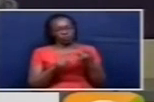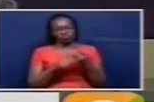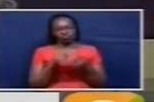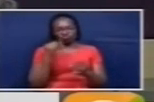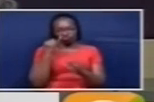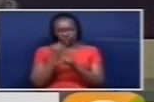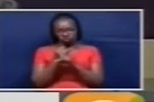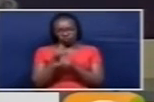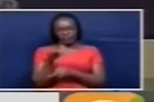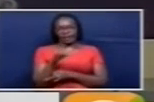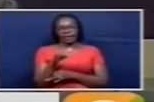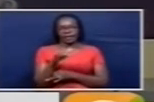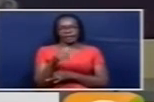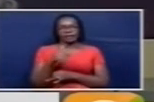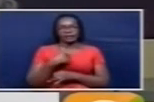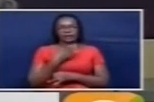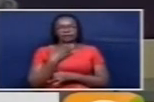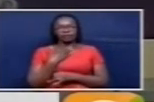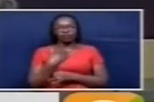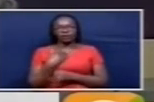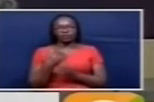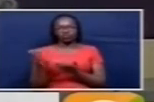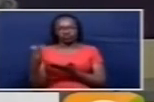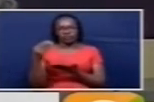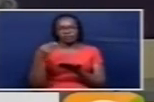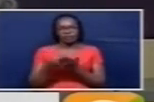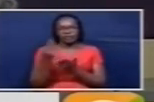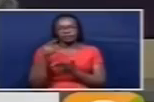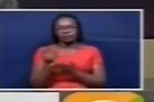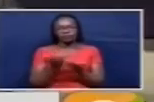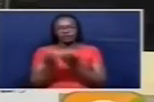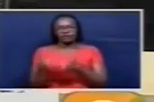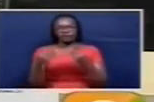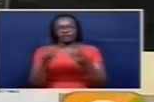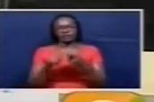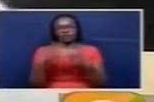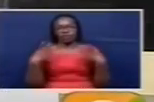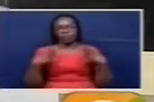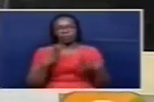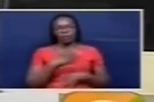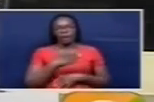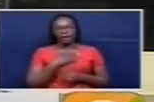is really going to fight for service delivery to my people. Mm-hmm.